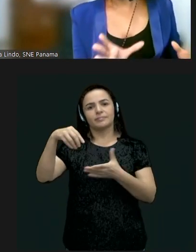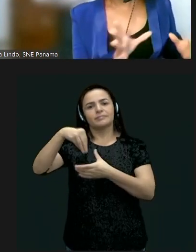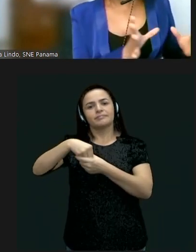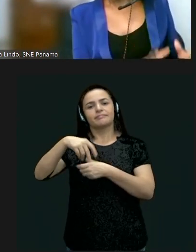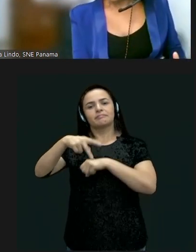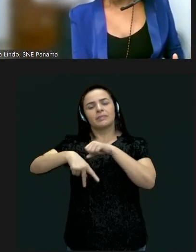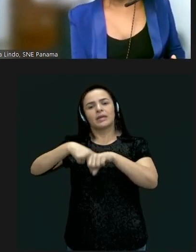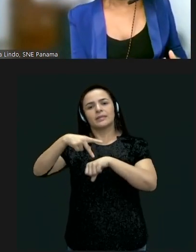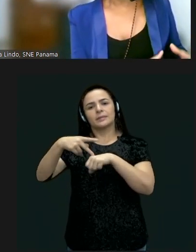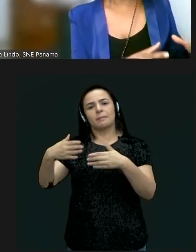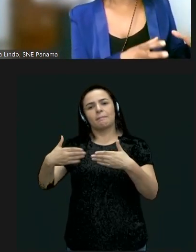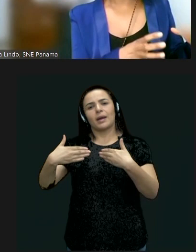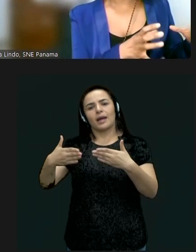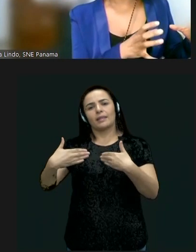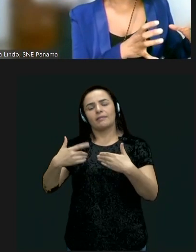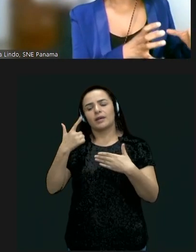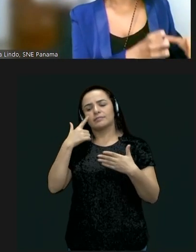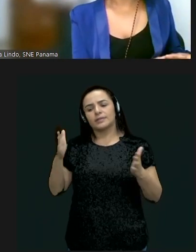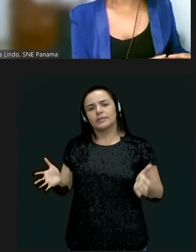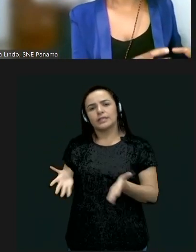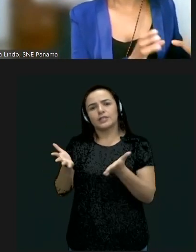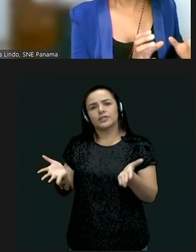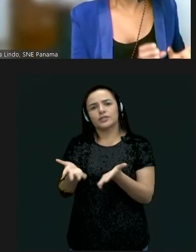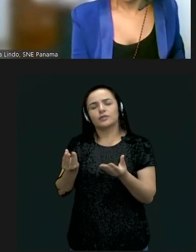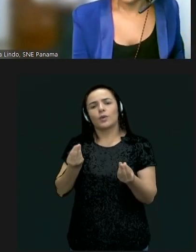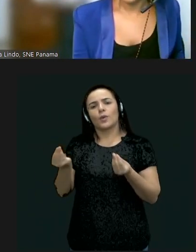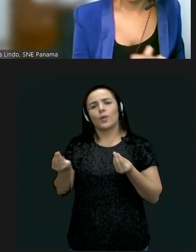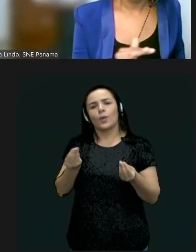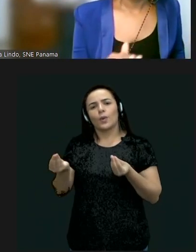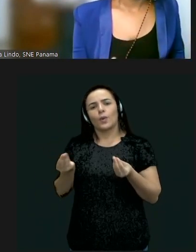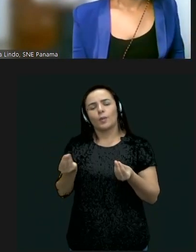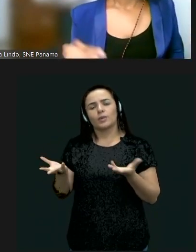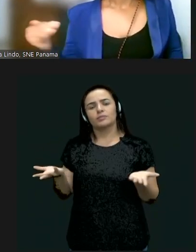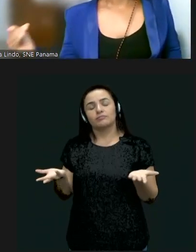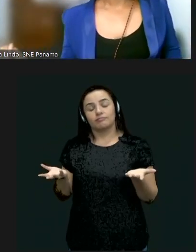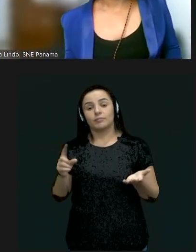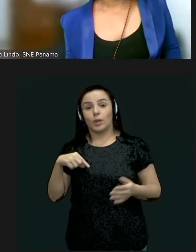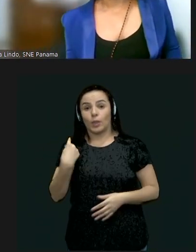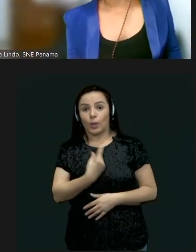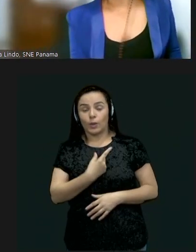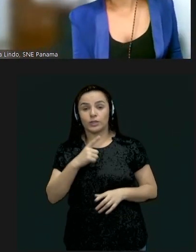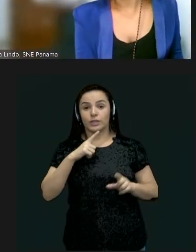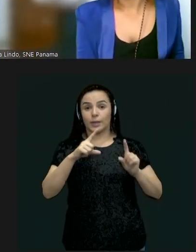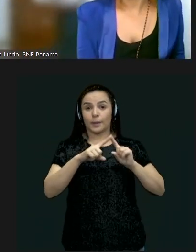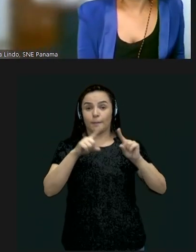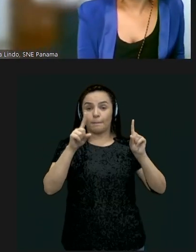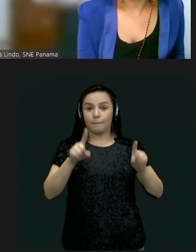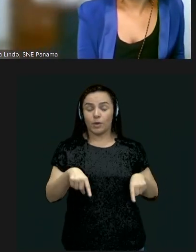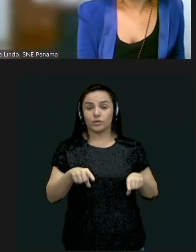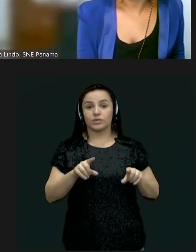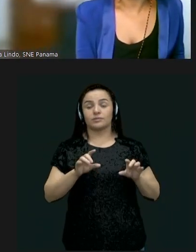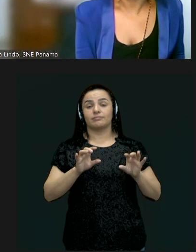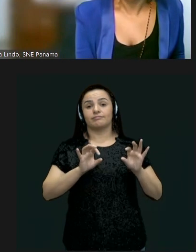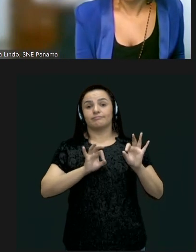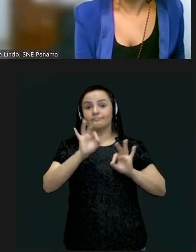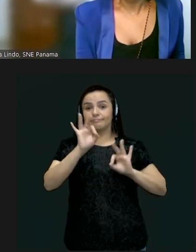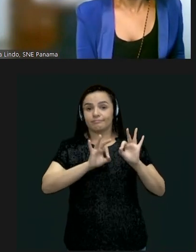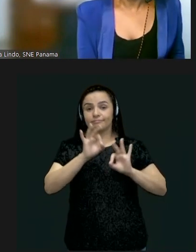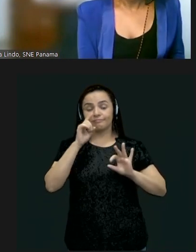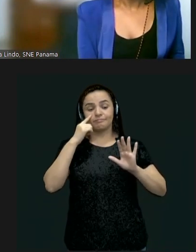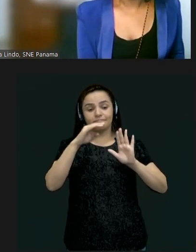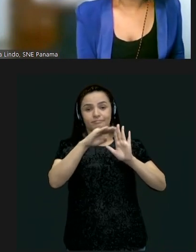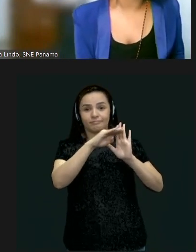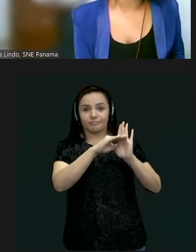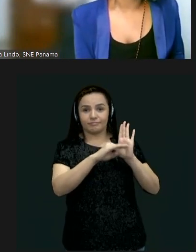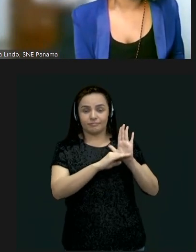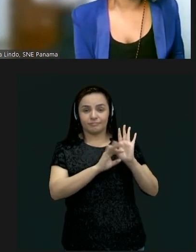Canal. But as we are right now in a roadmap status, this year we